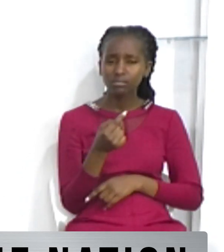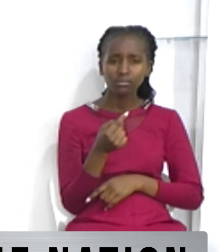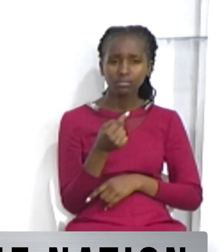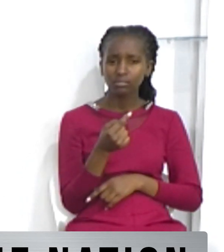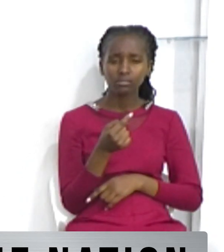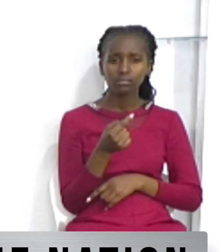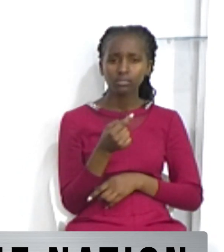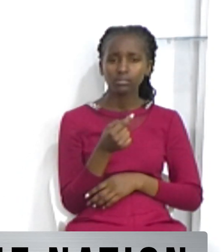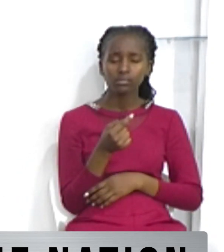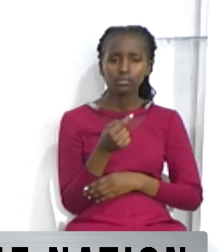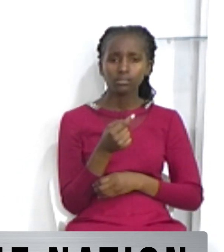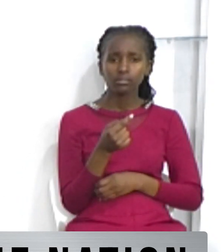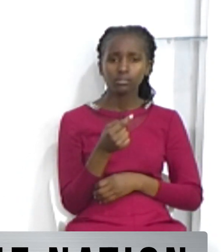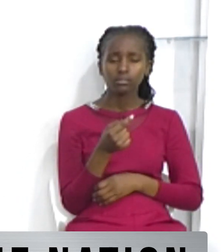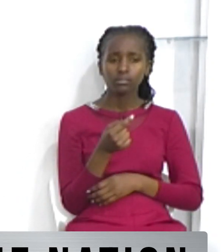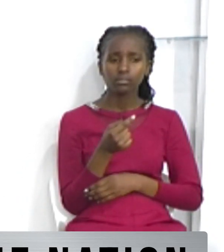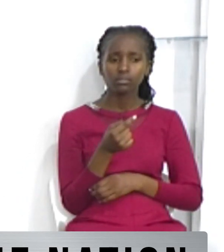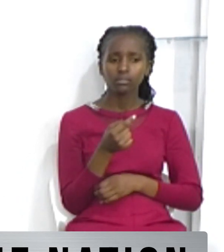be